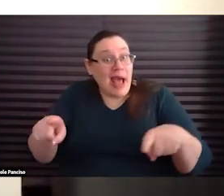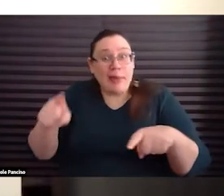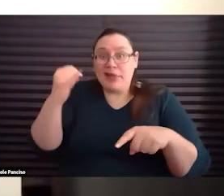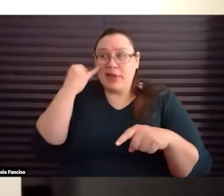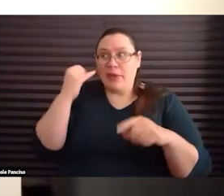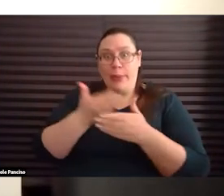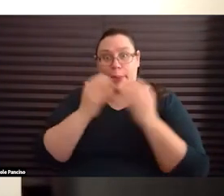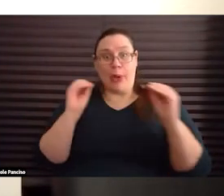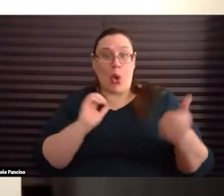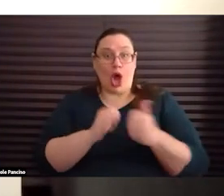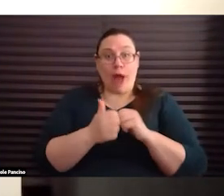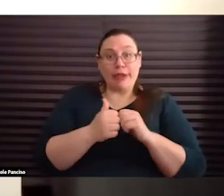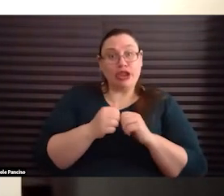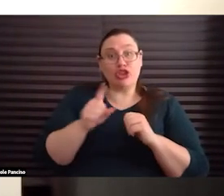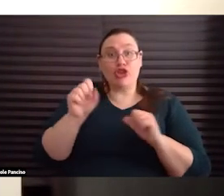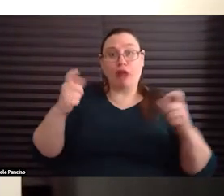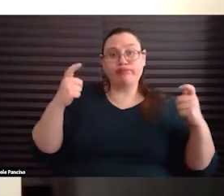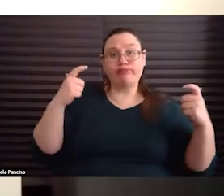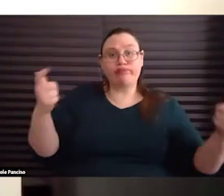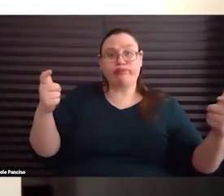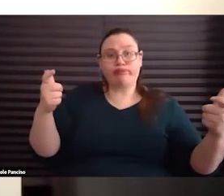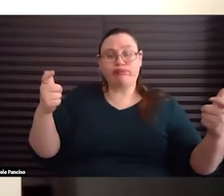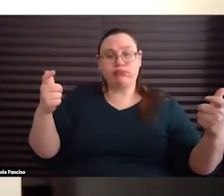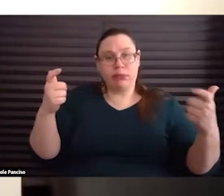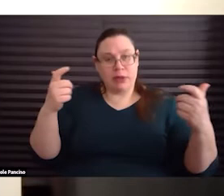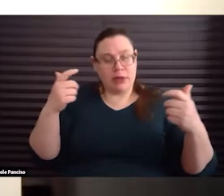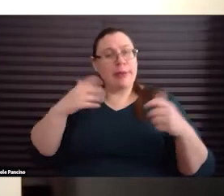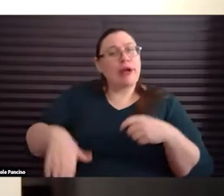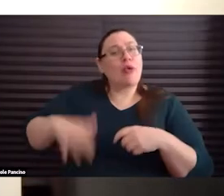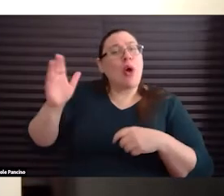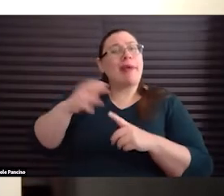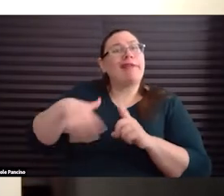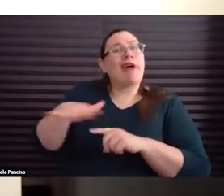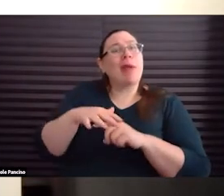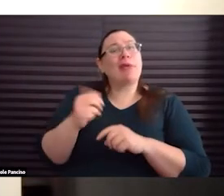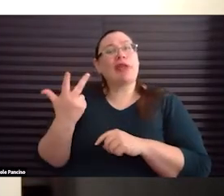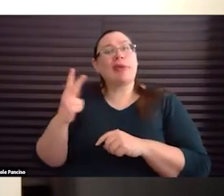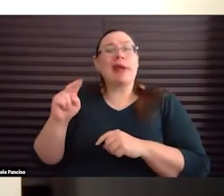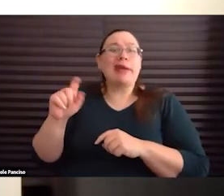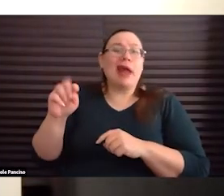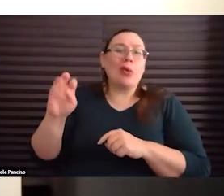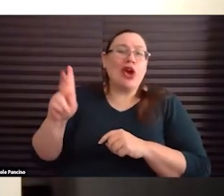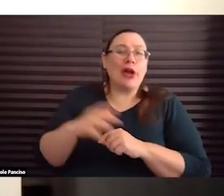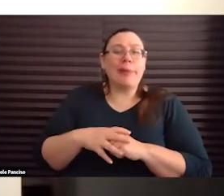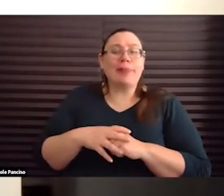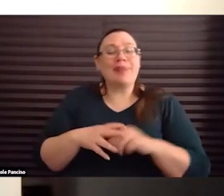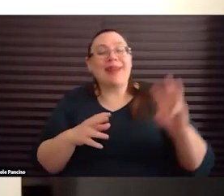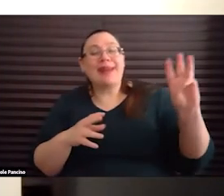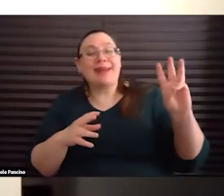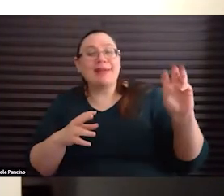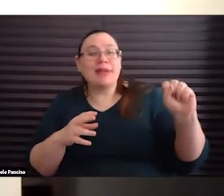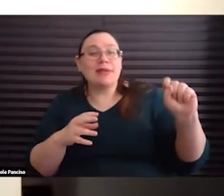competition. And, you know, we've grown up in a 3-network environment, a 6-studio